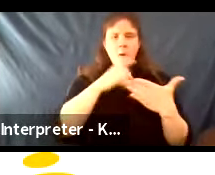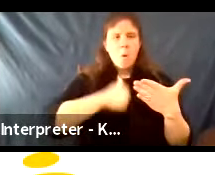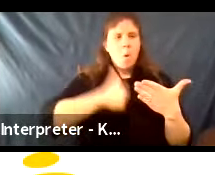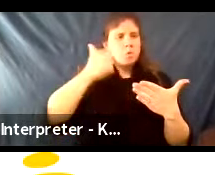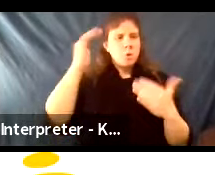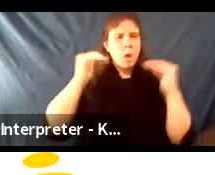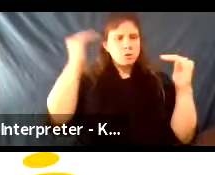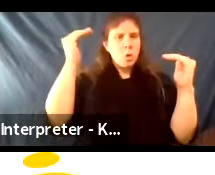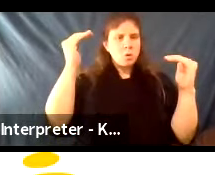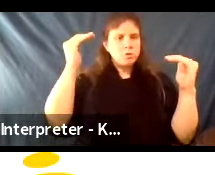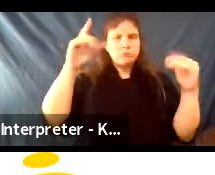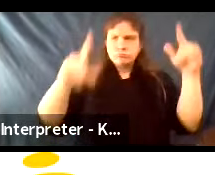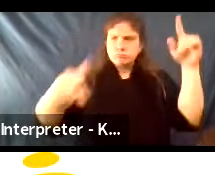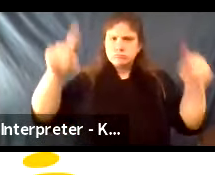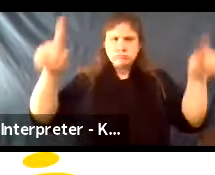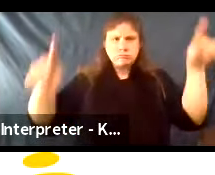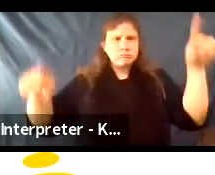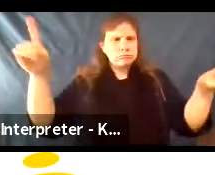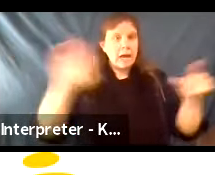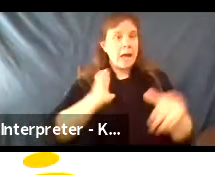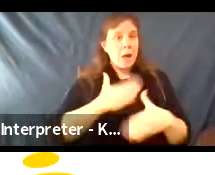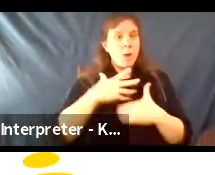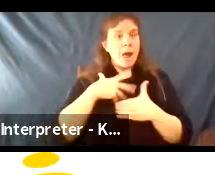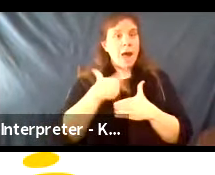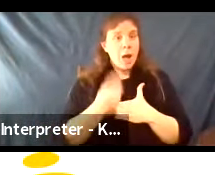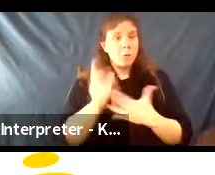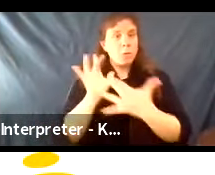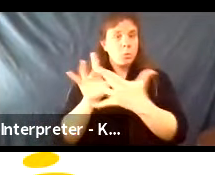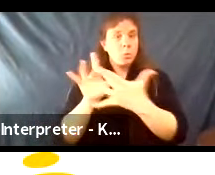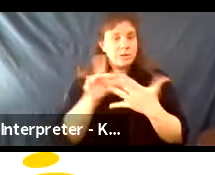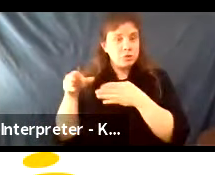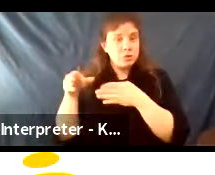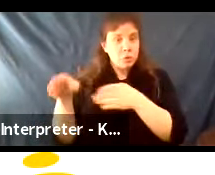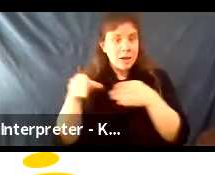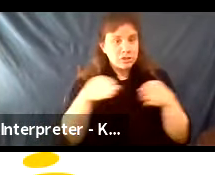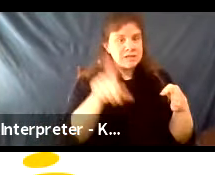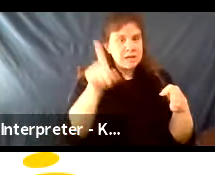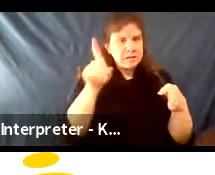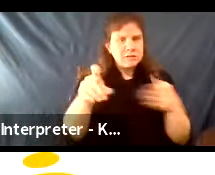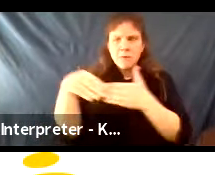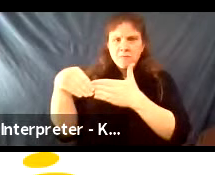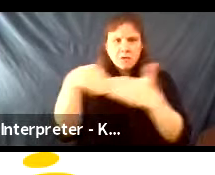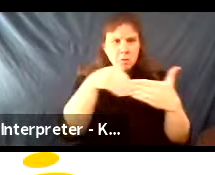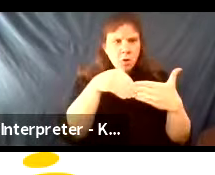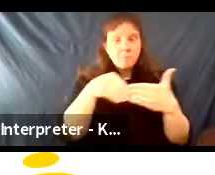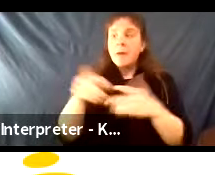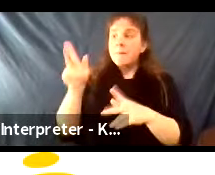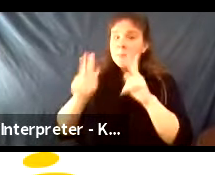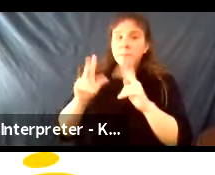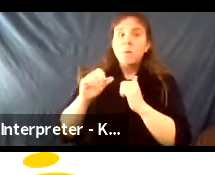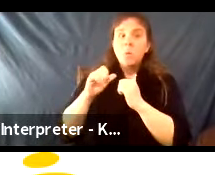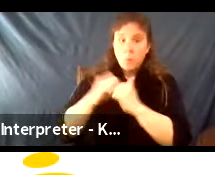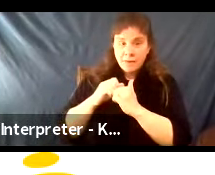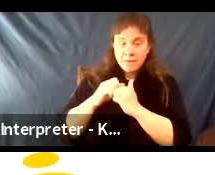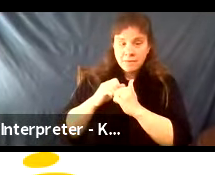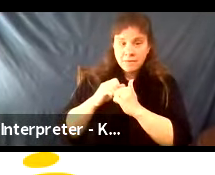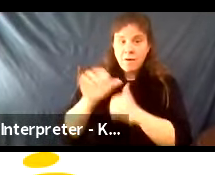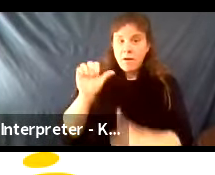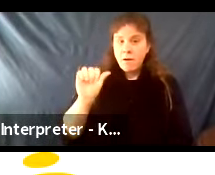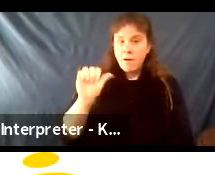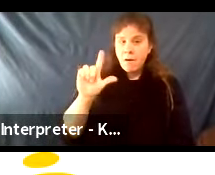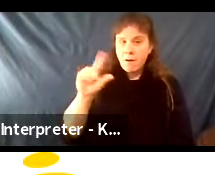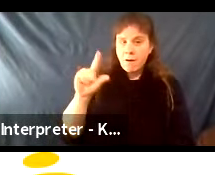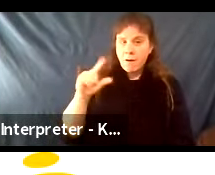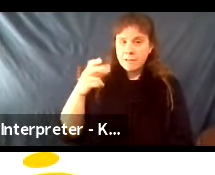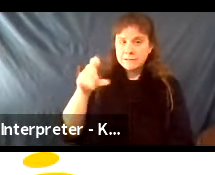outreach and communication strategies need to be tailored. There's going to need to be a strategy for people with Alzheimer's and dementia and caregivers. There's going to need